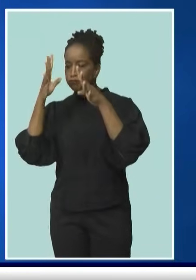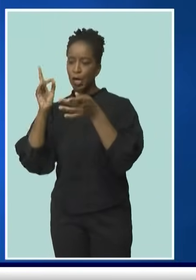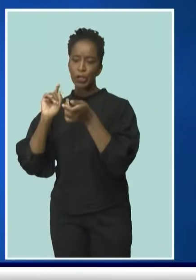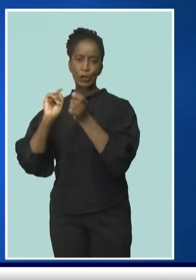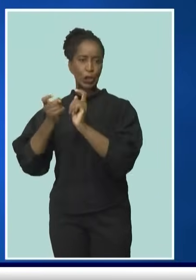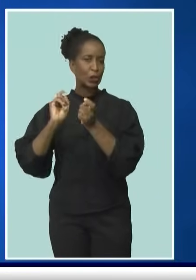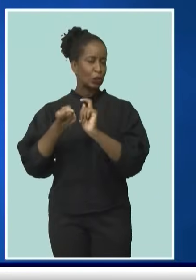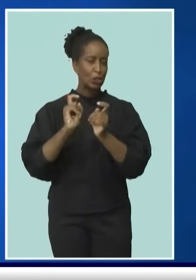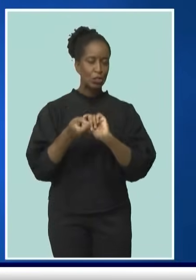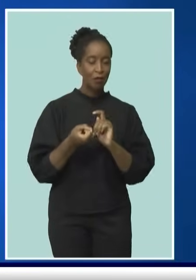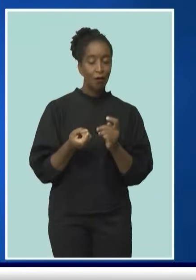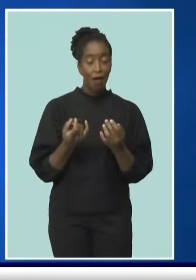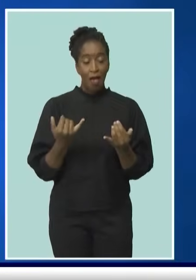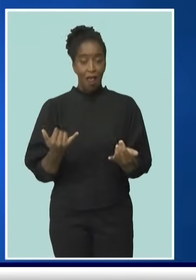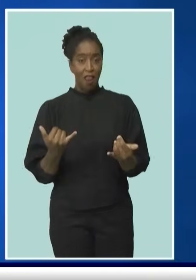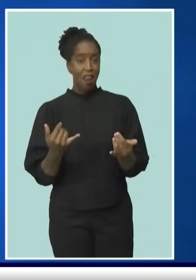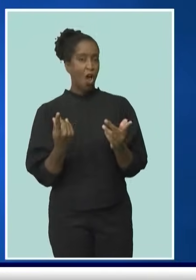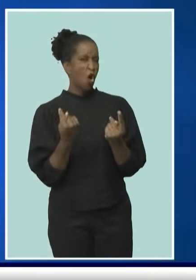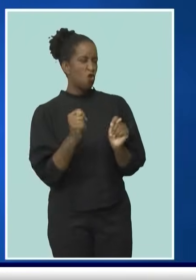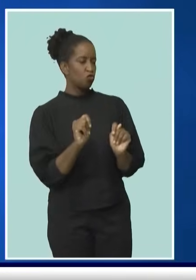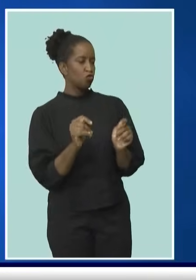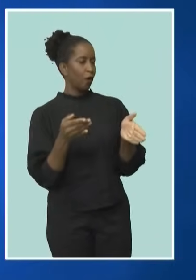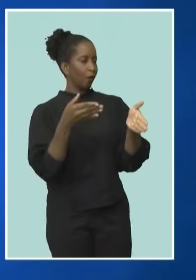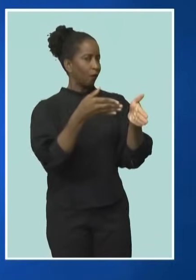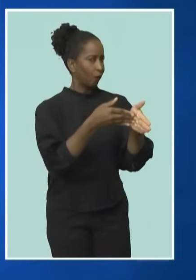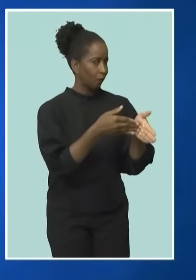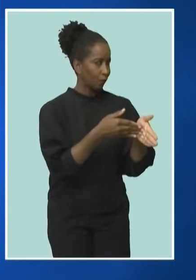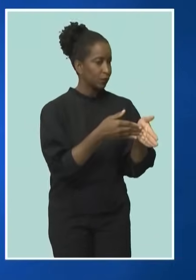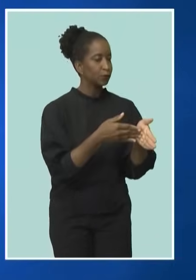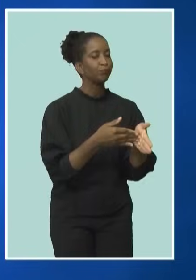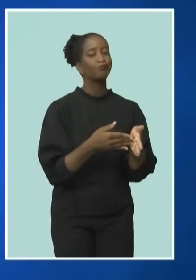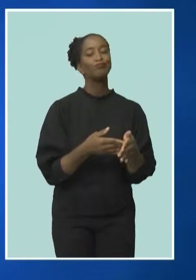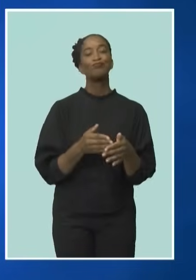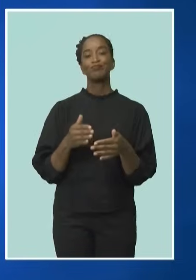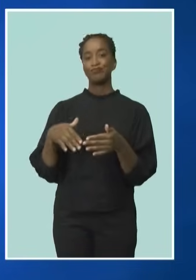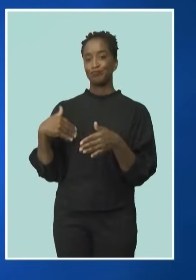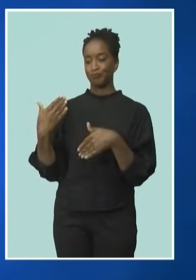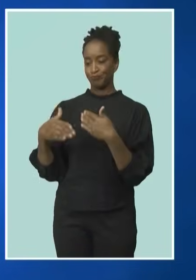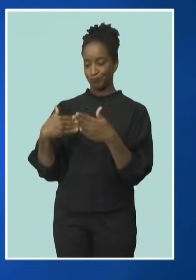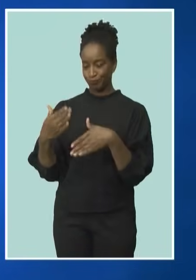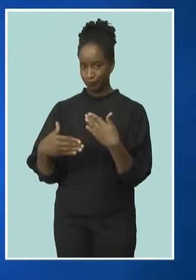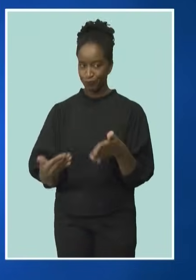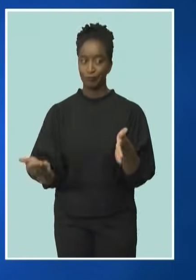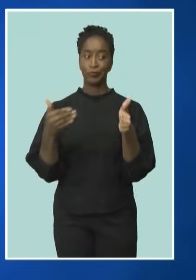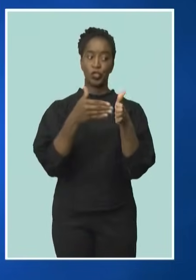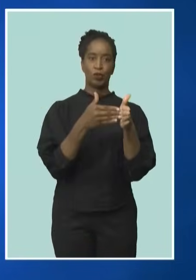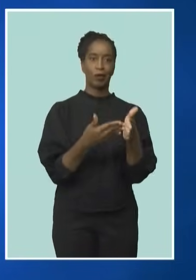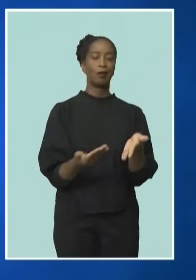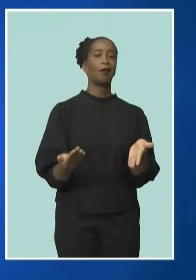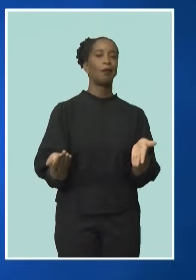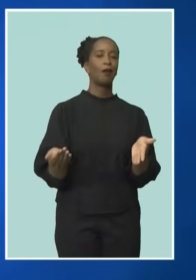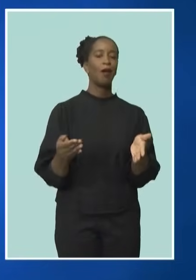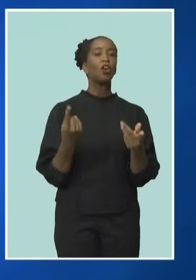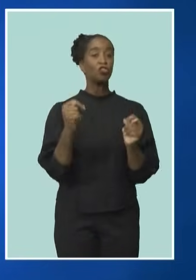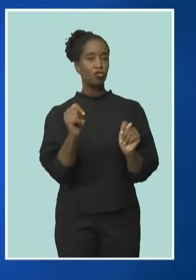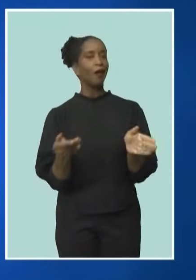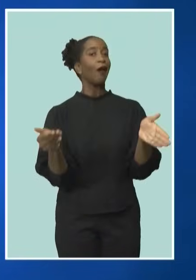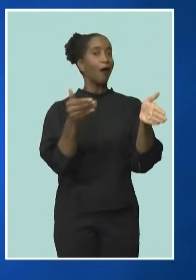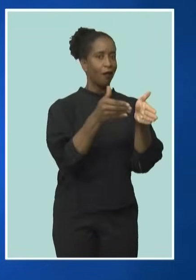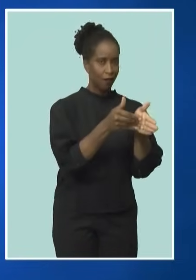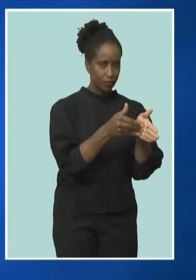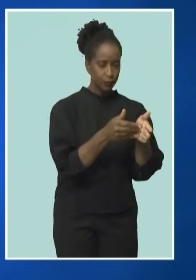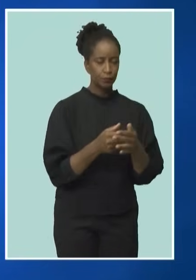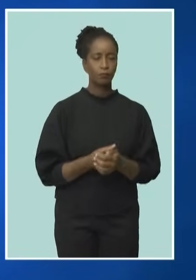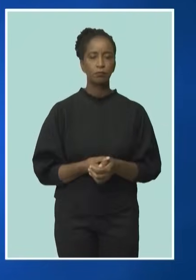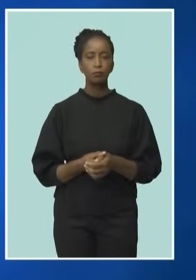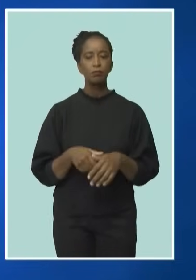not be successful today, you can almost guarantee they're going to go back at it and make sure it's going to be successfully next time. So what they need to do is really work with